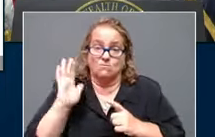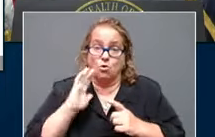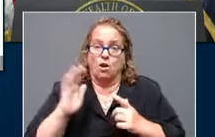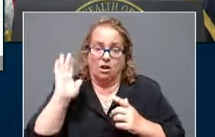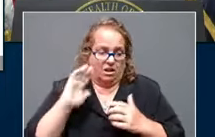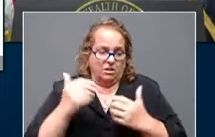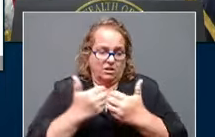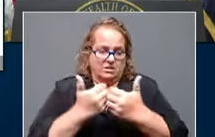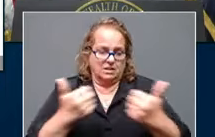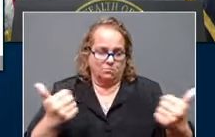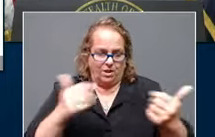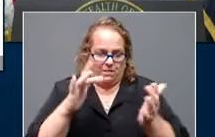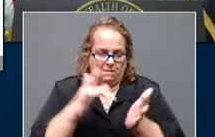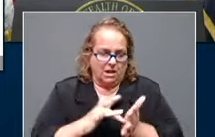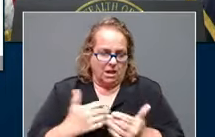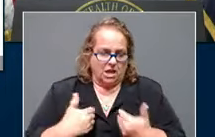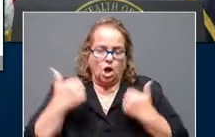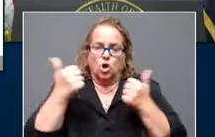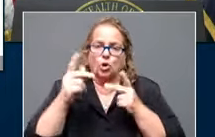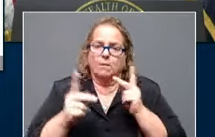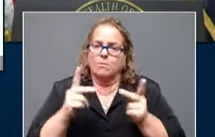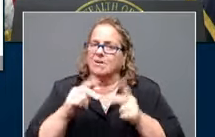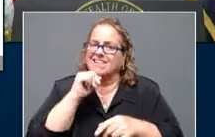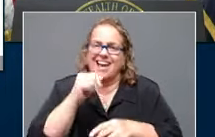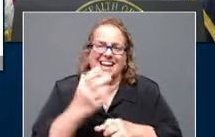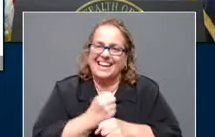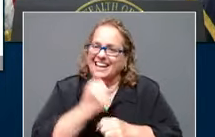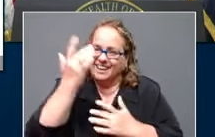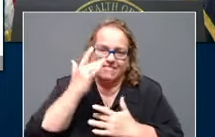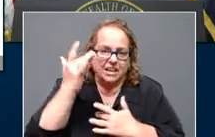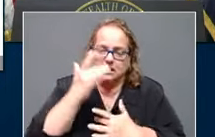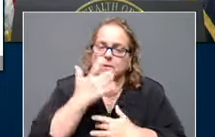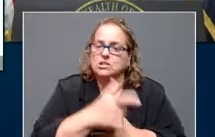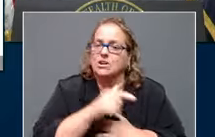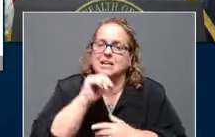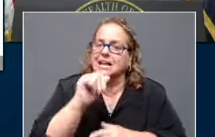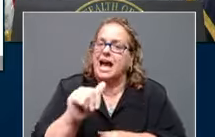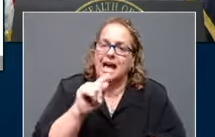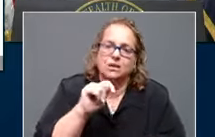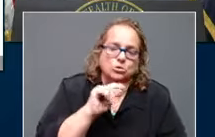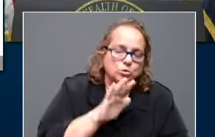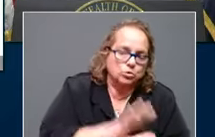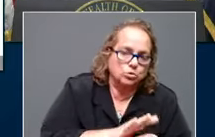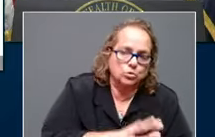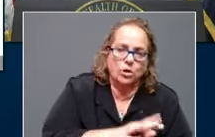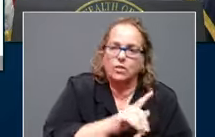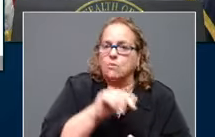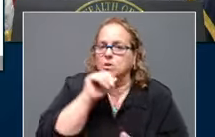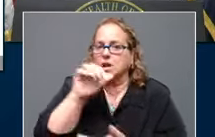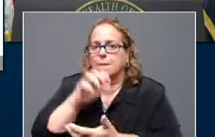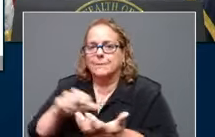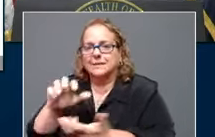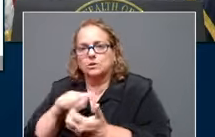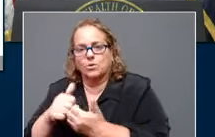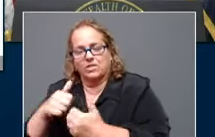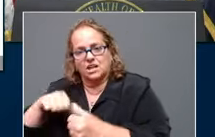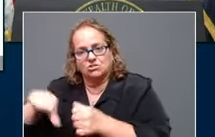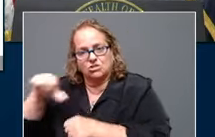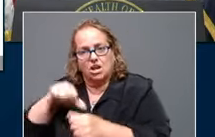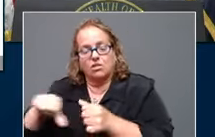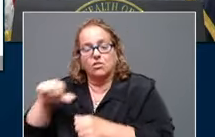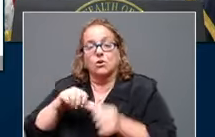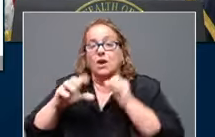far right, every single age category is rising almost in parallel with each other. If you could separate that out, you would